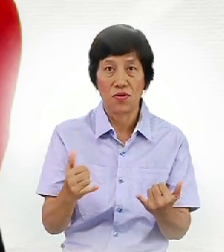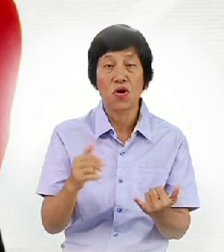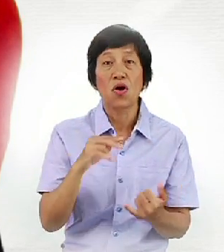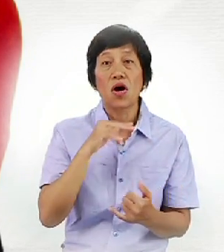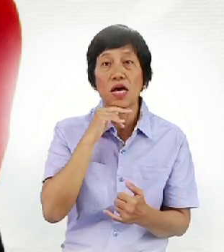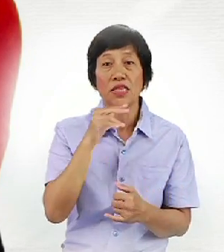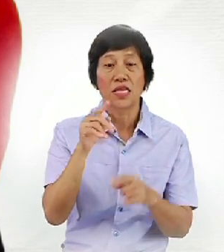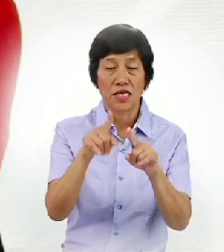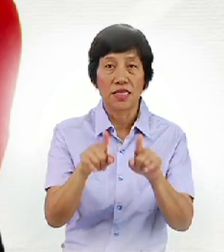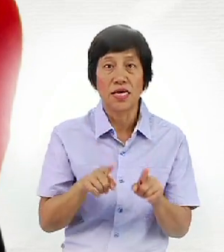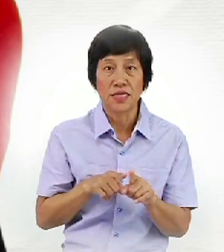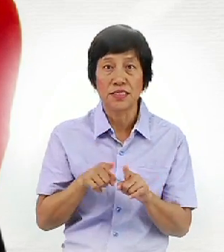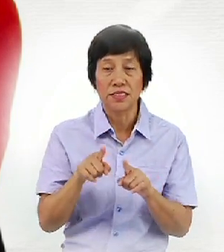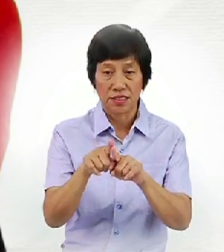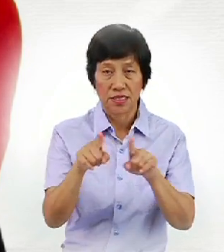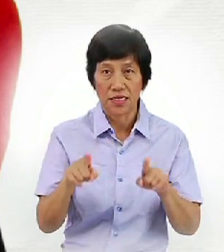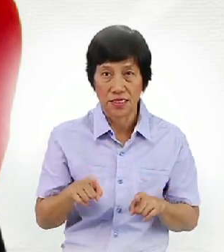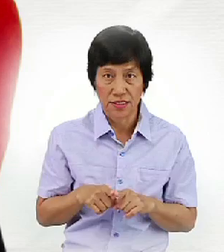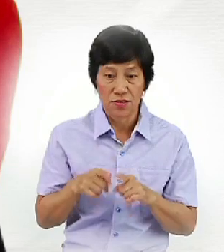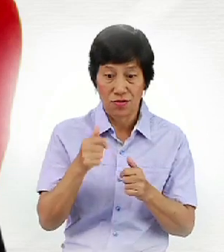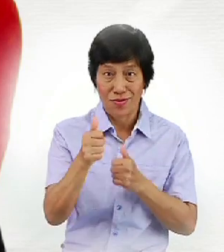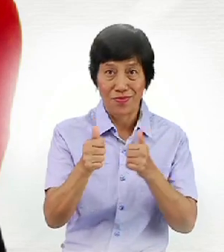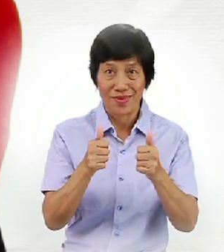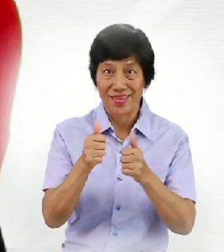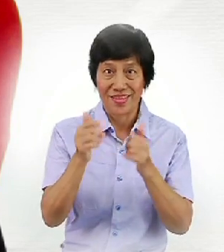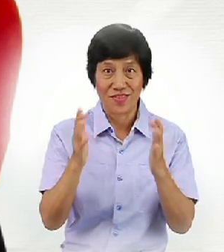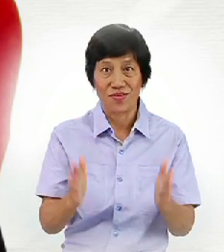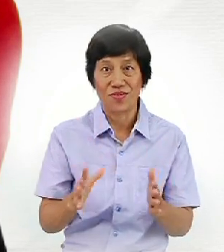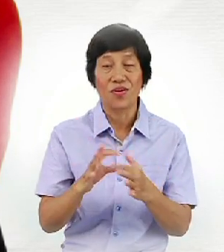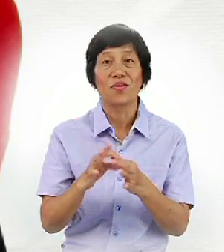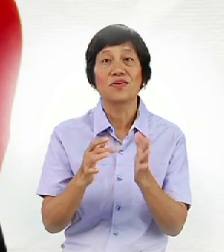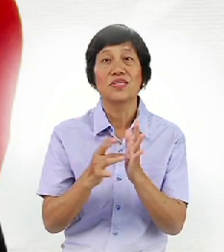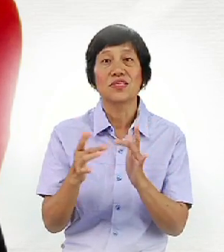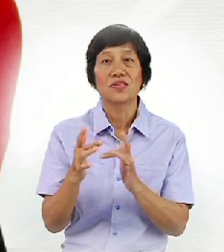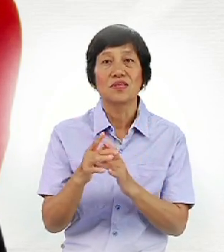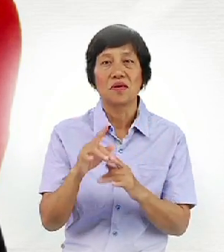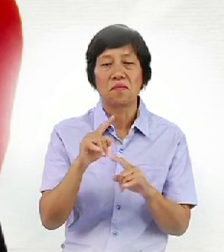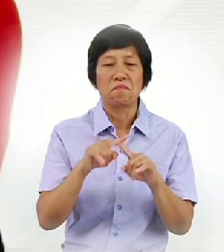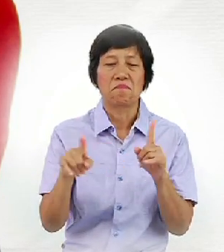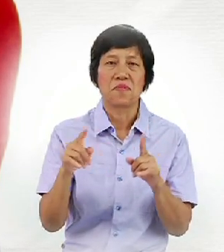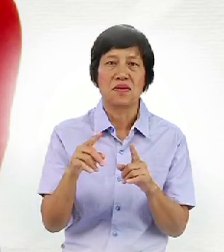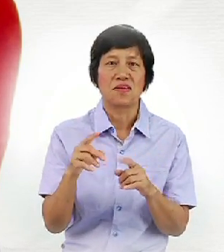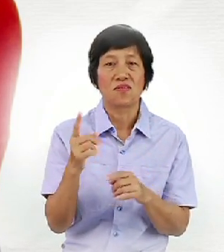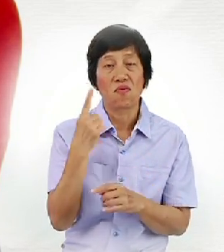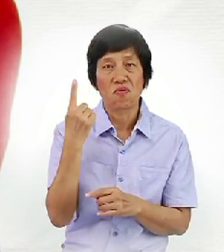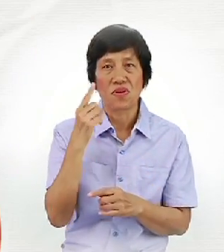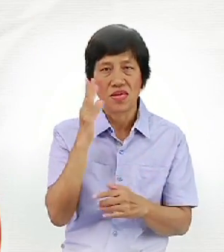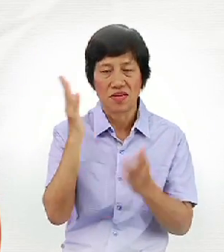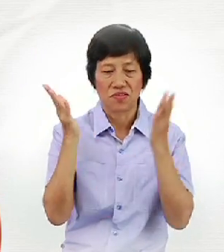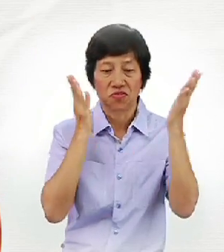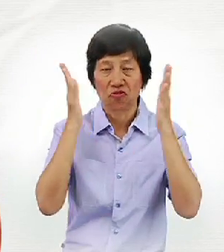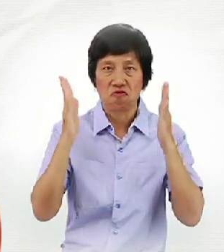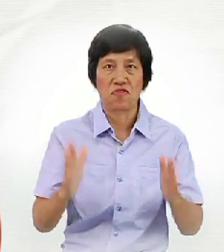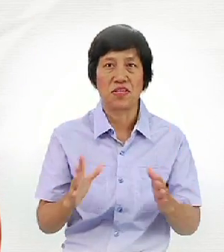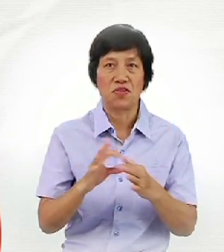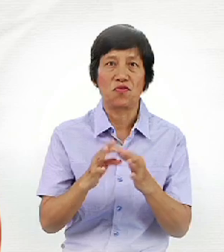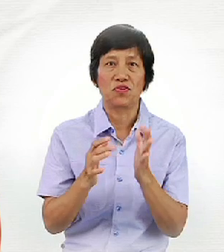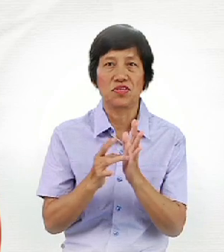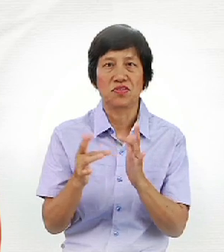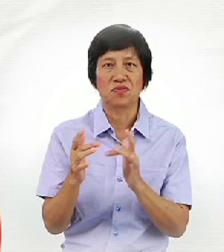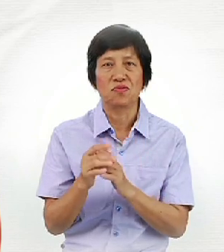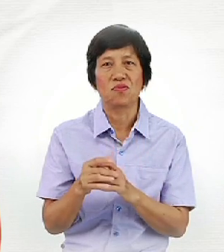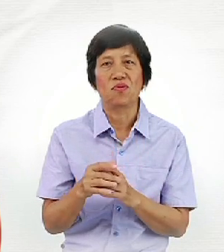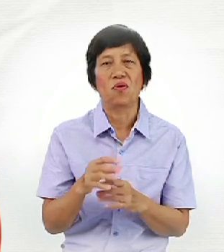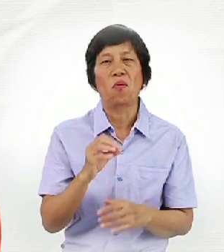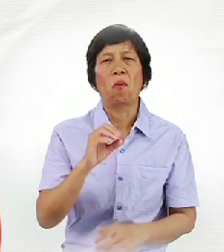as a competitor of Jesus, but a mere servant of Jesus. Oh,